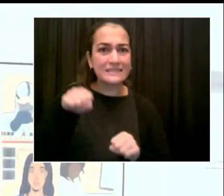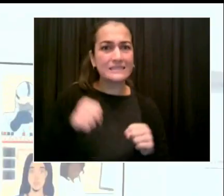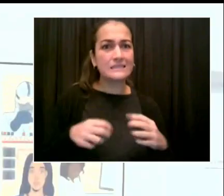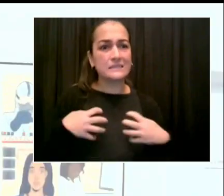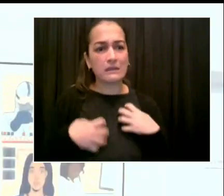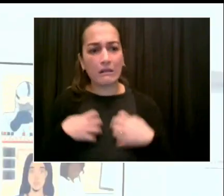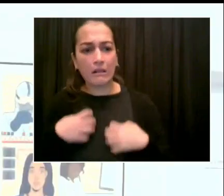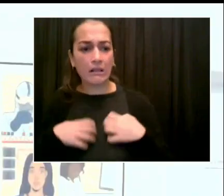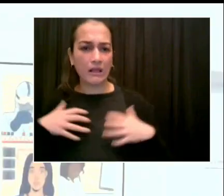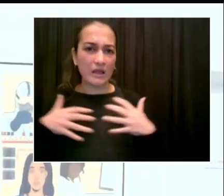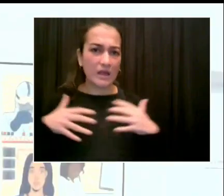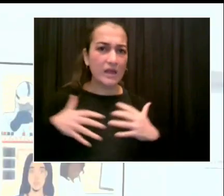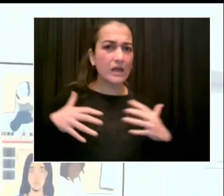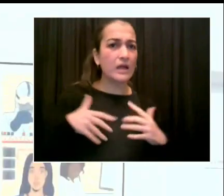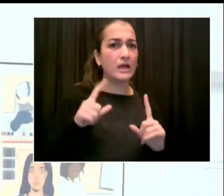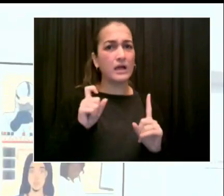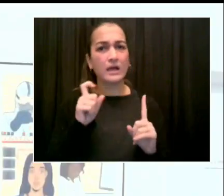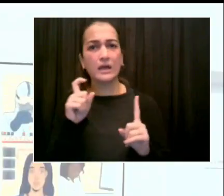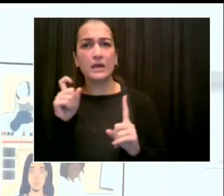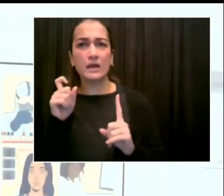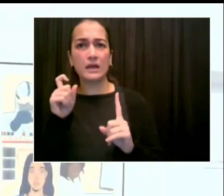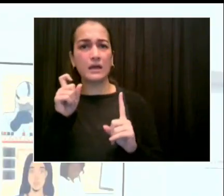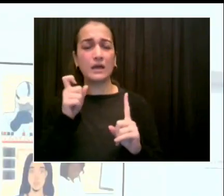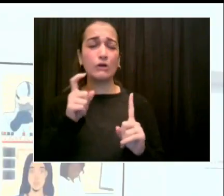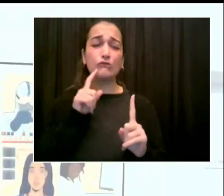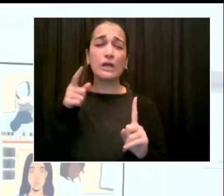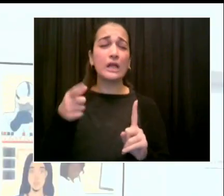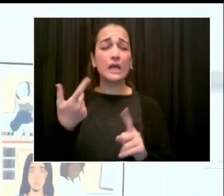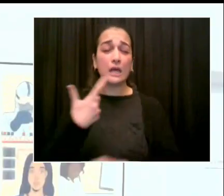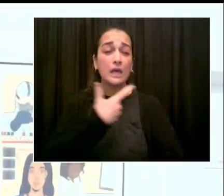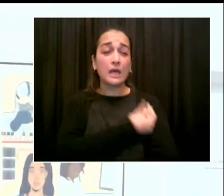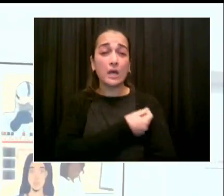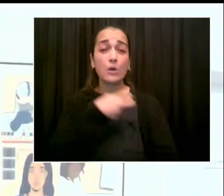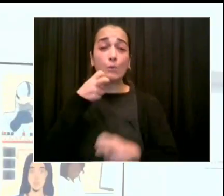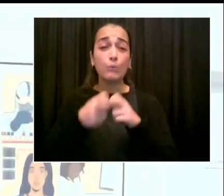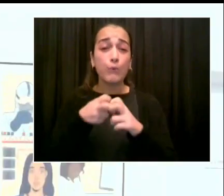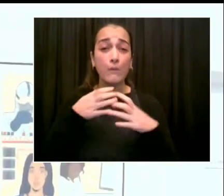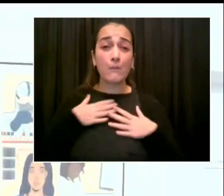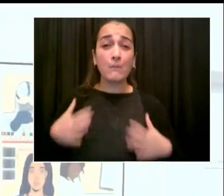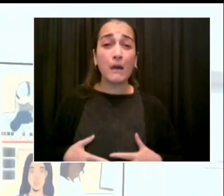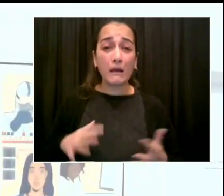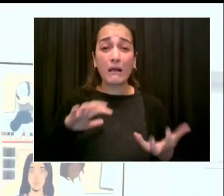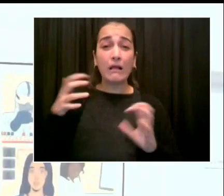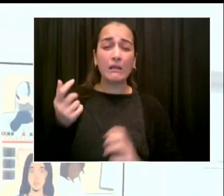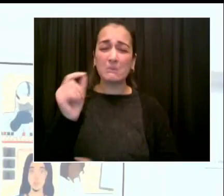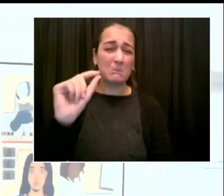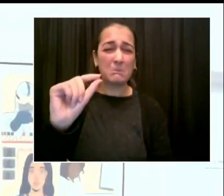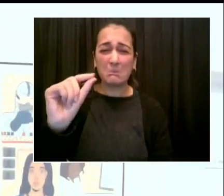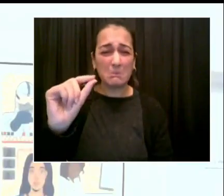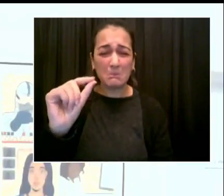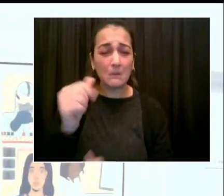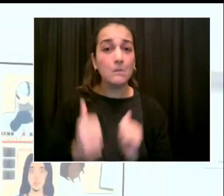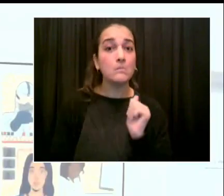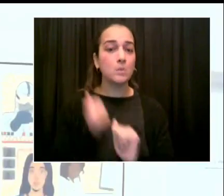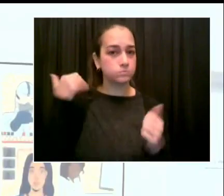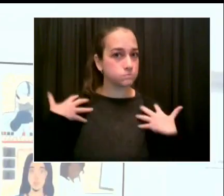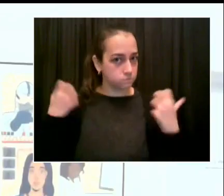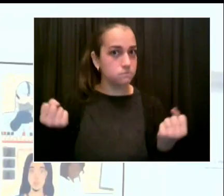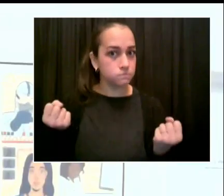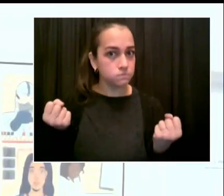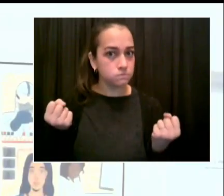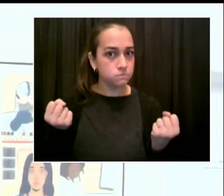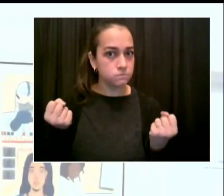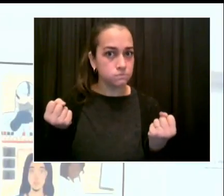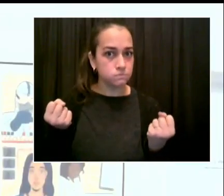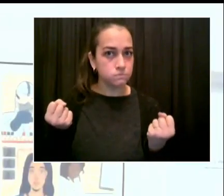than 23,500 were hospitalized from it, and sadly, it is the nation's 8th leading cause of death for children